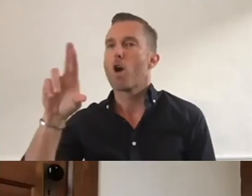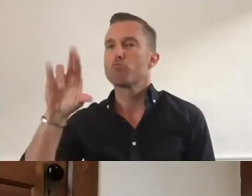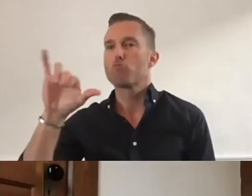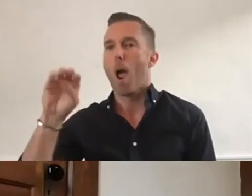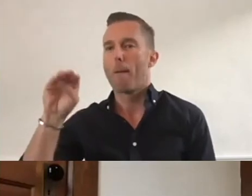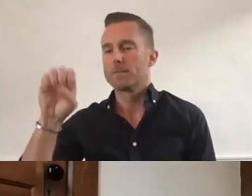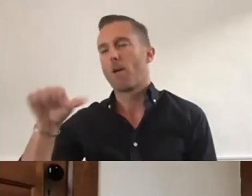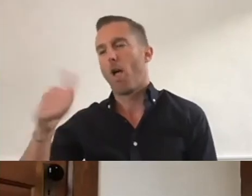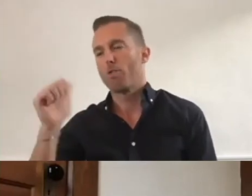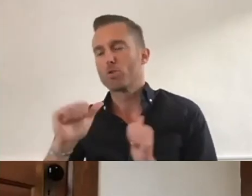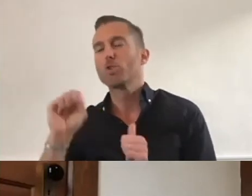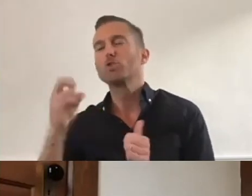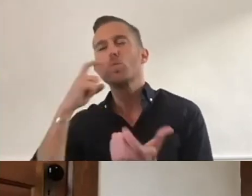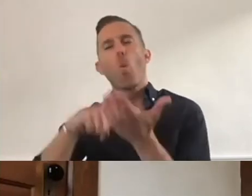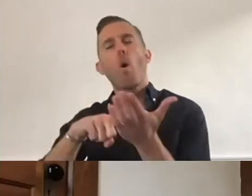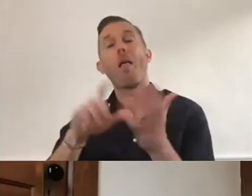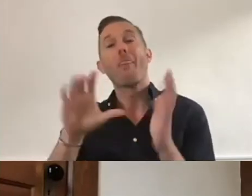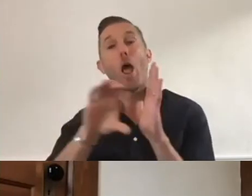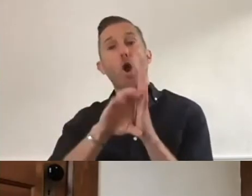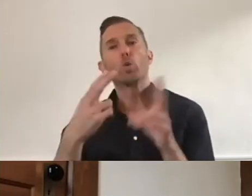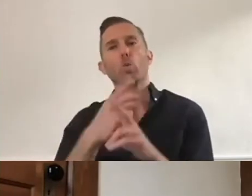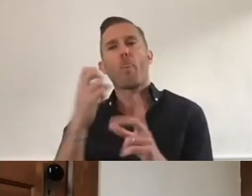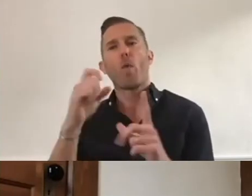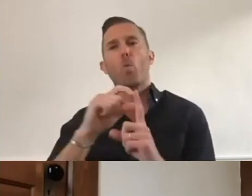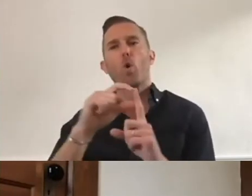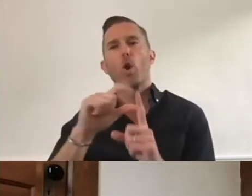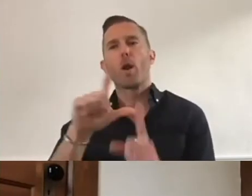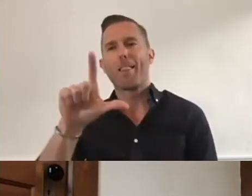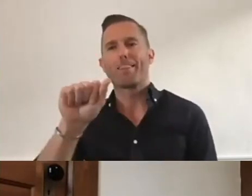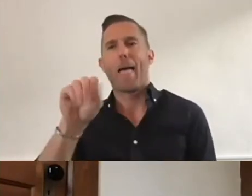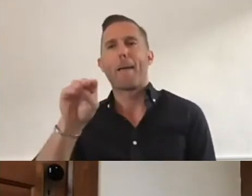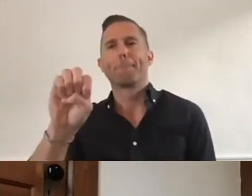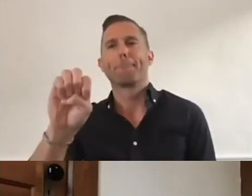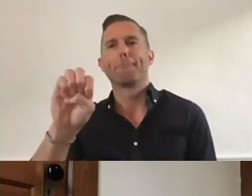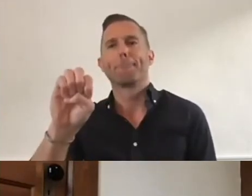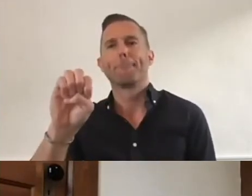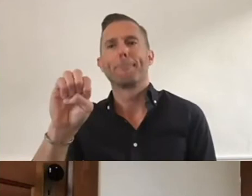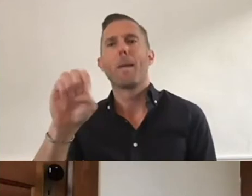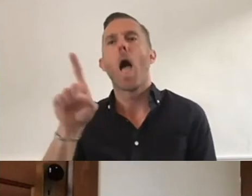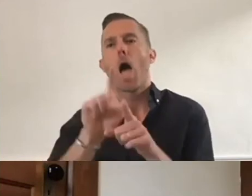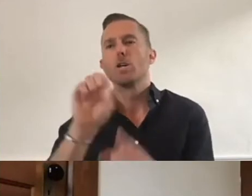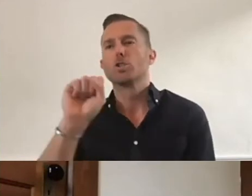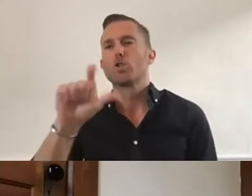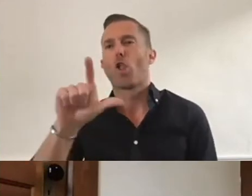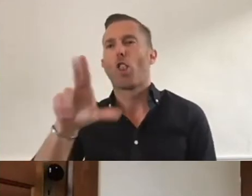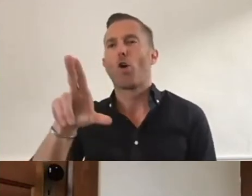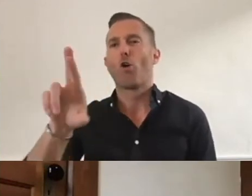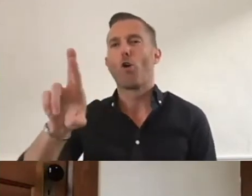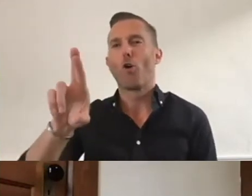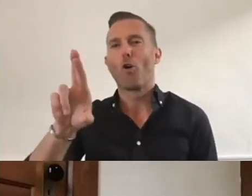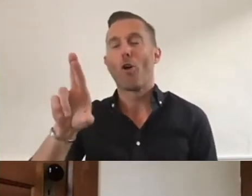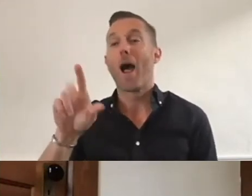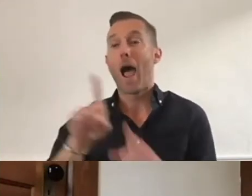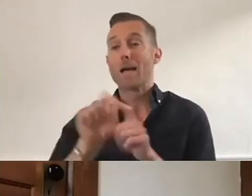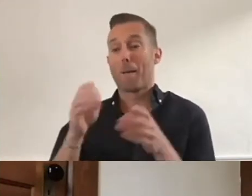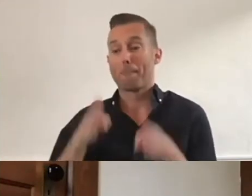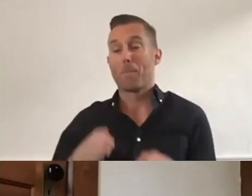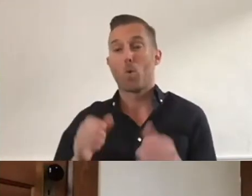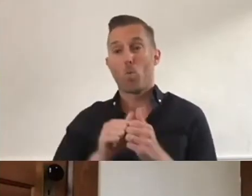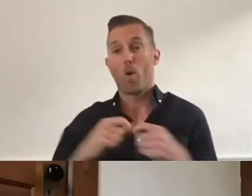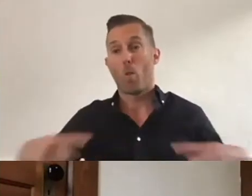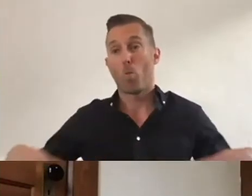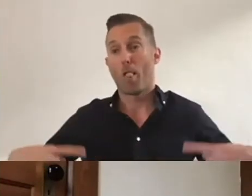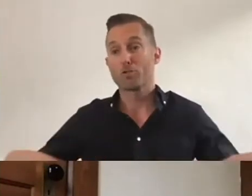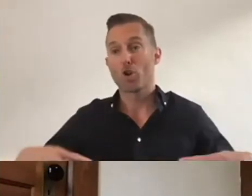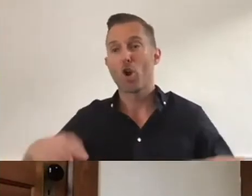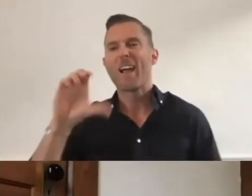so often that characters use the word lame as a slur. As someone who is a wheelchair cane user, I'd love